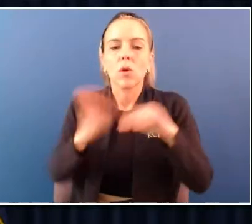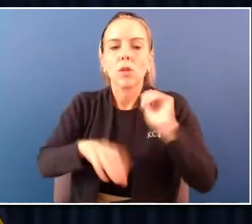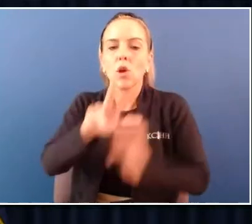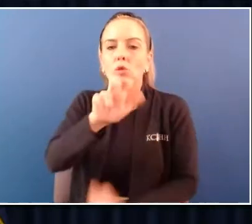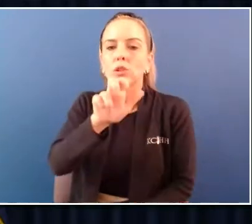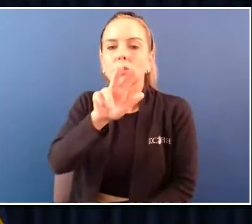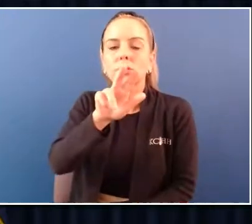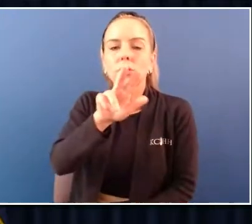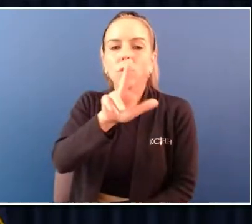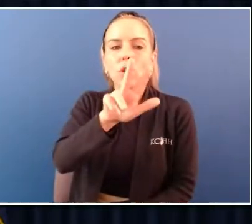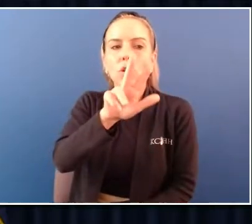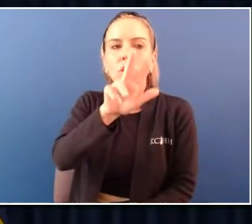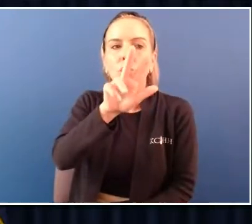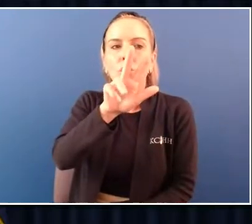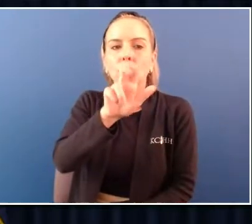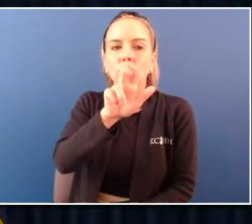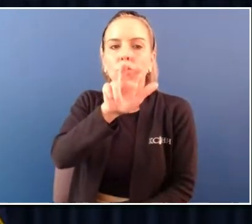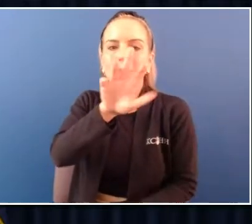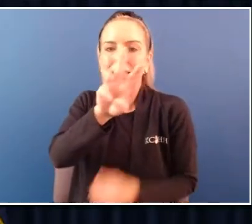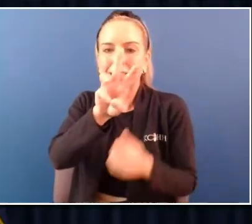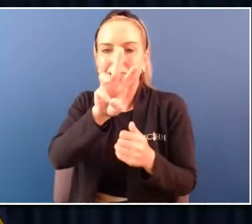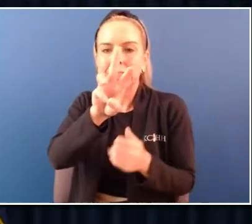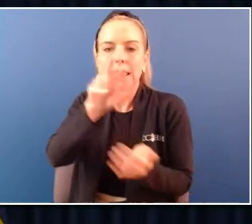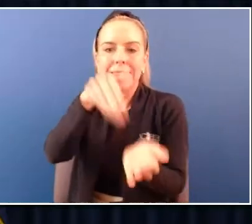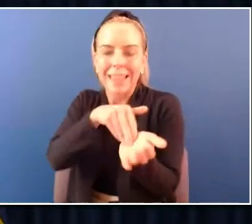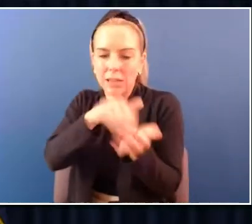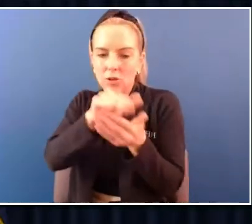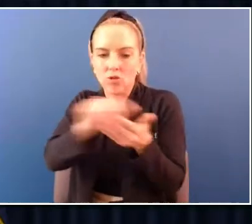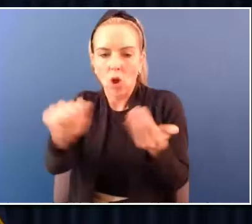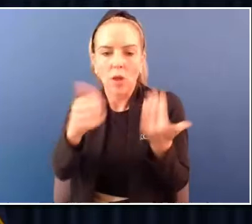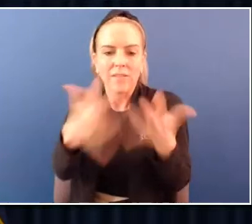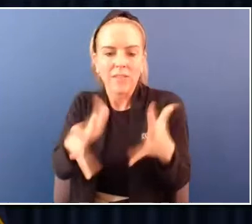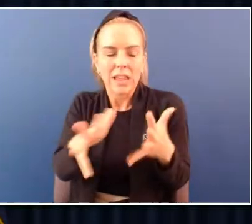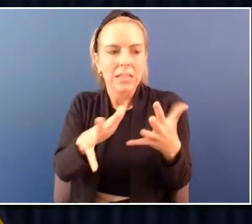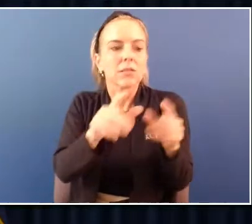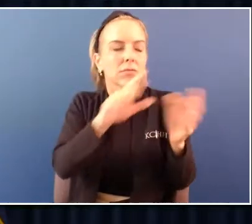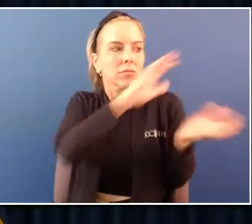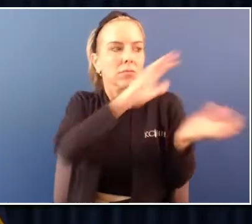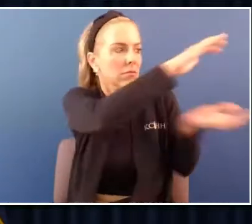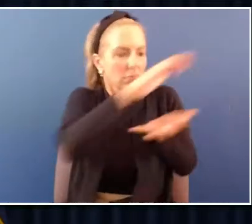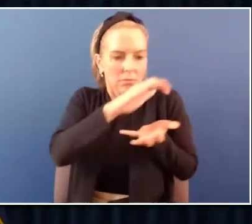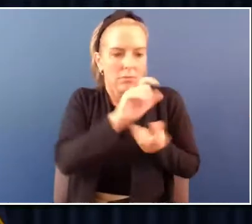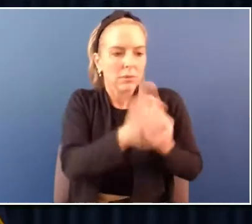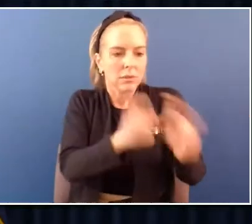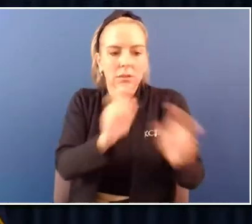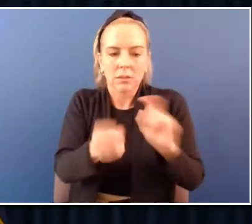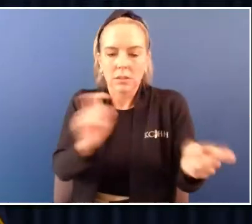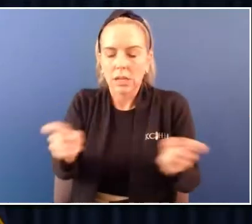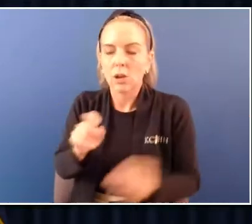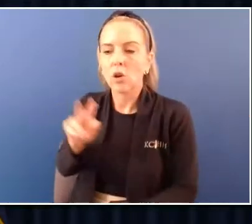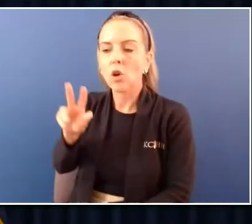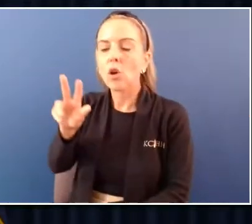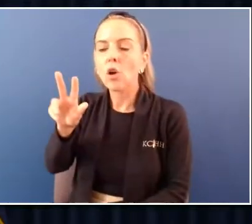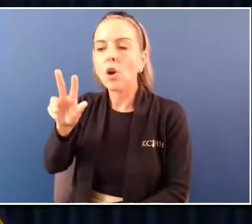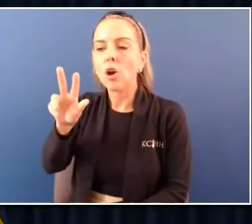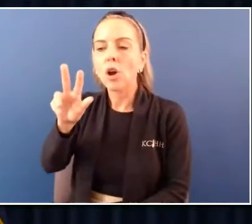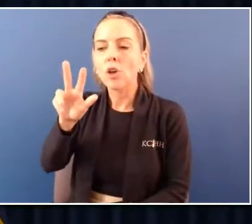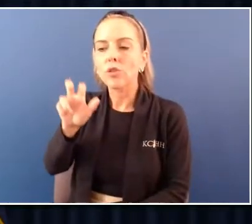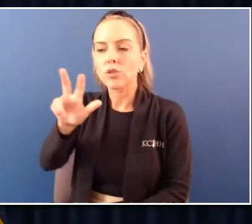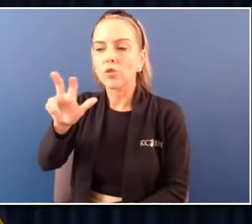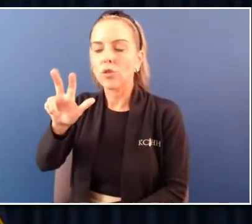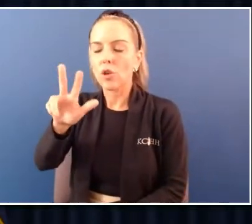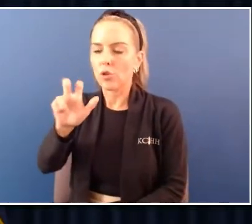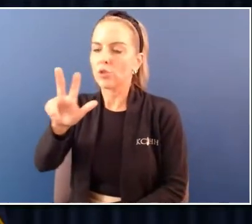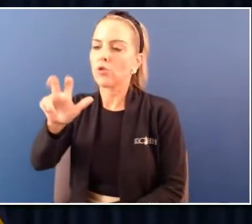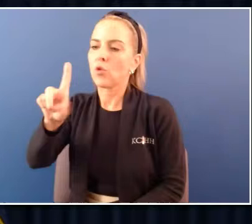$363,000 has been dispersed through the program. More than $231,000 was in the form of housing assistance, and more